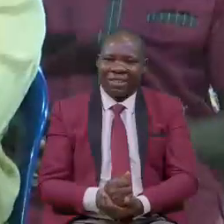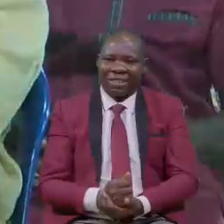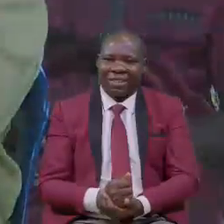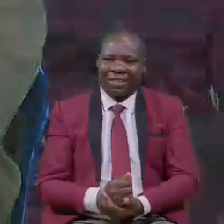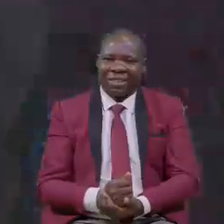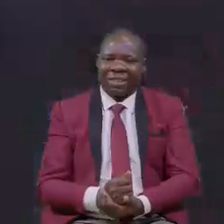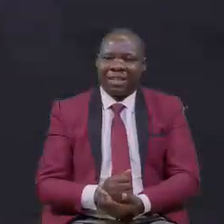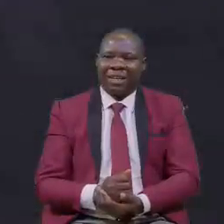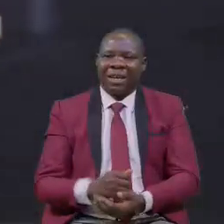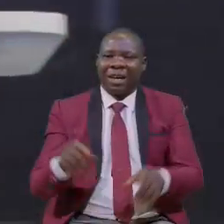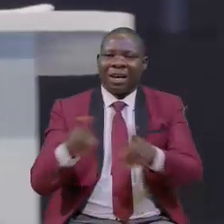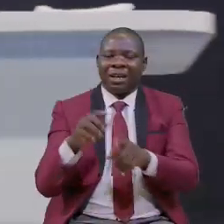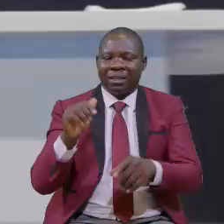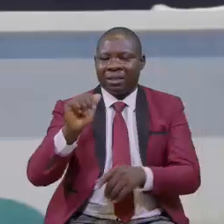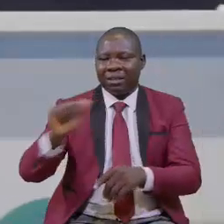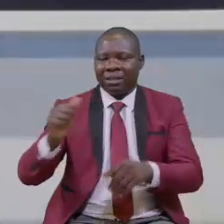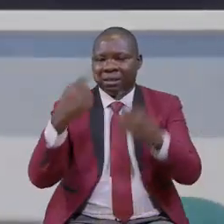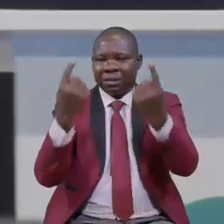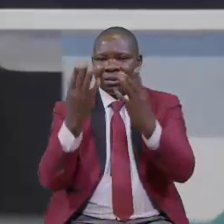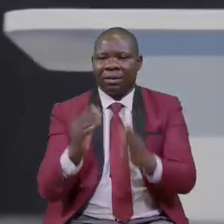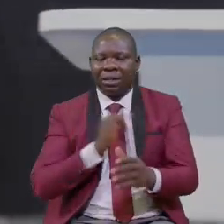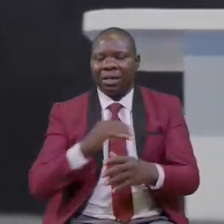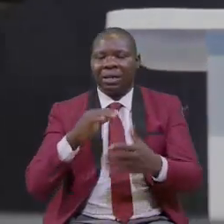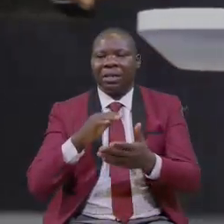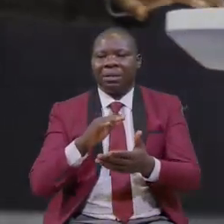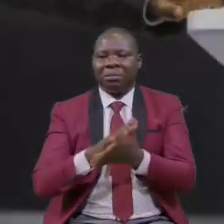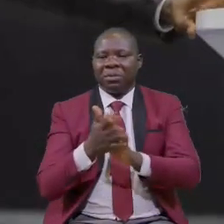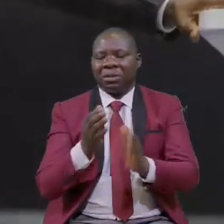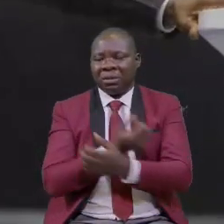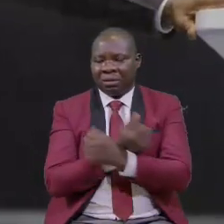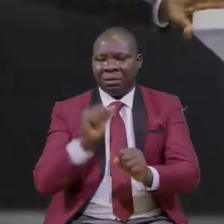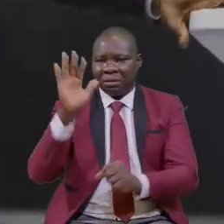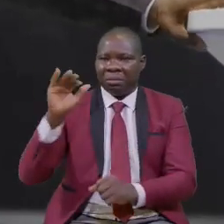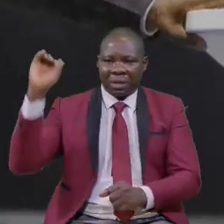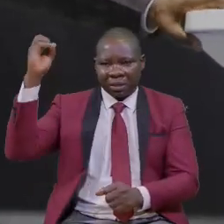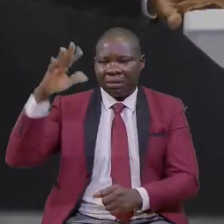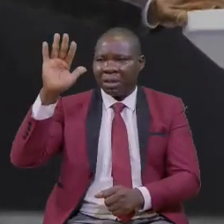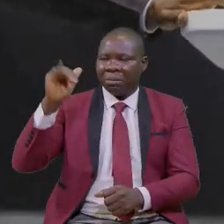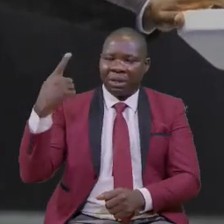As a sinner, I got salvation by grace. By the grace of God,